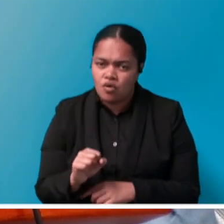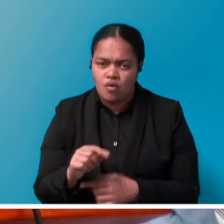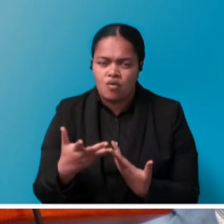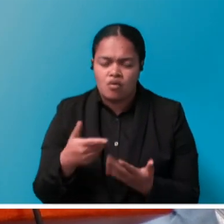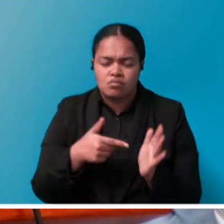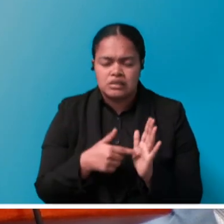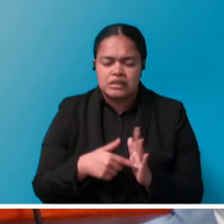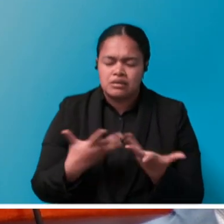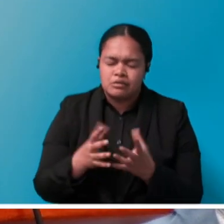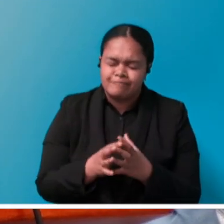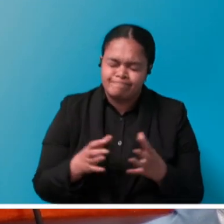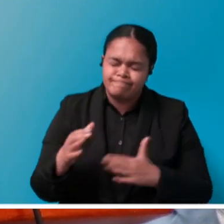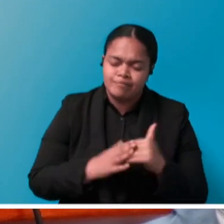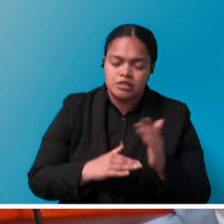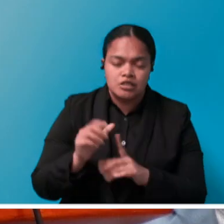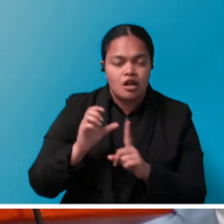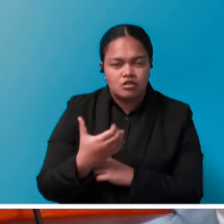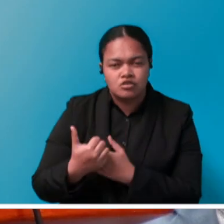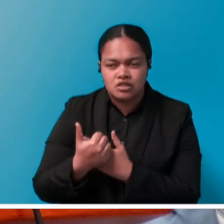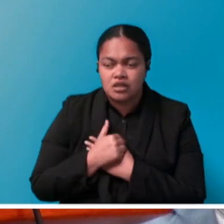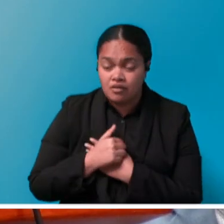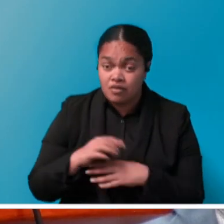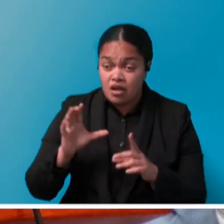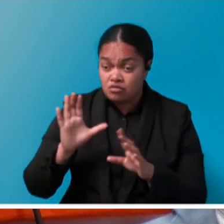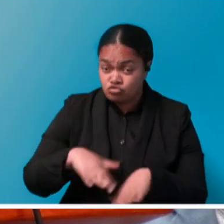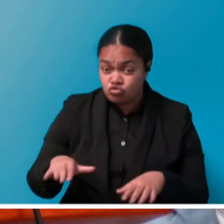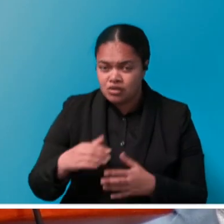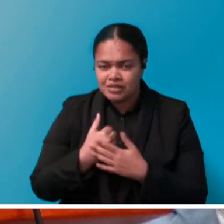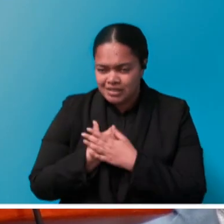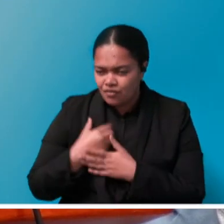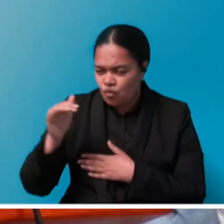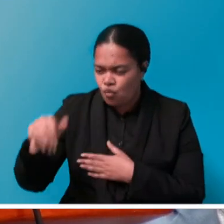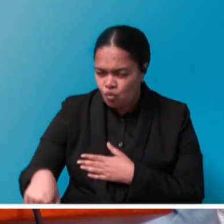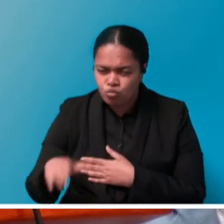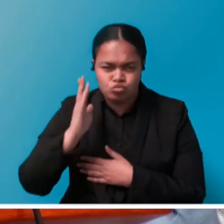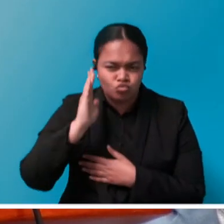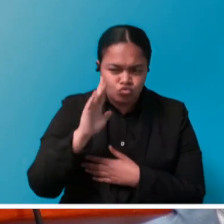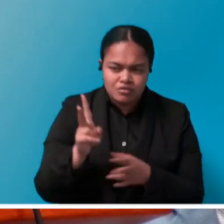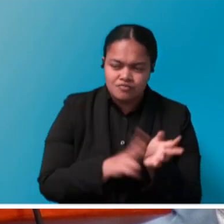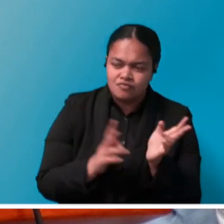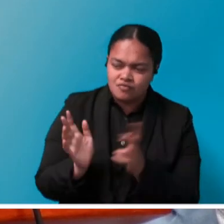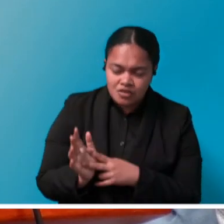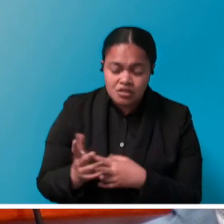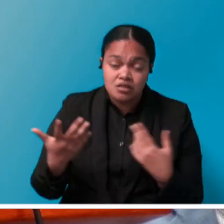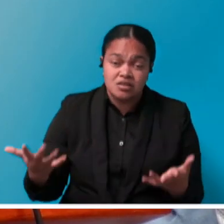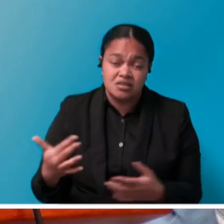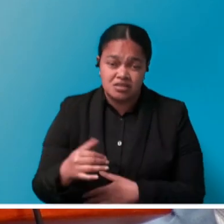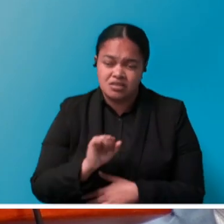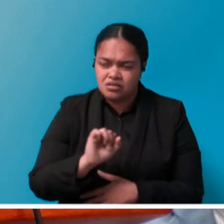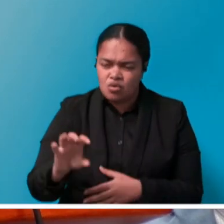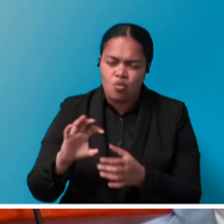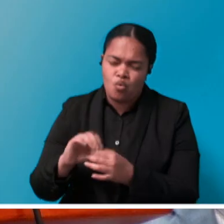safety. A culture where our children feel secure in their homes, in their schools, in their villages, in their faith